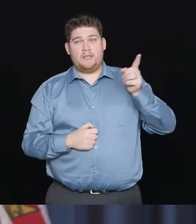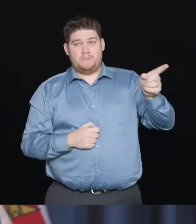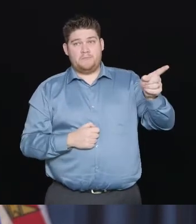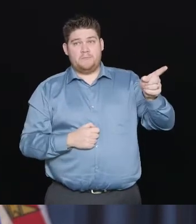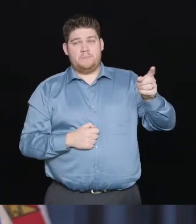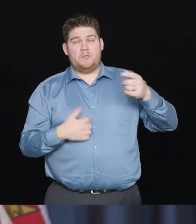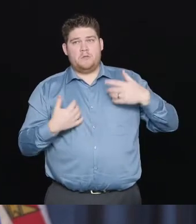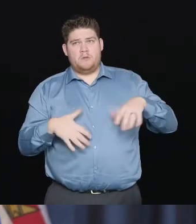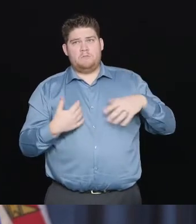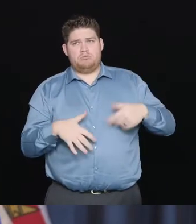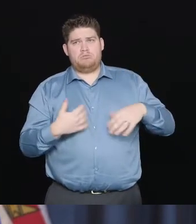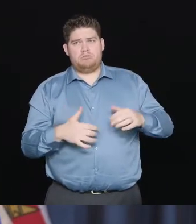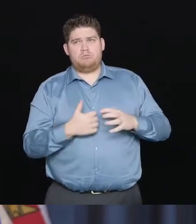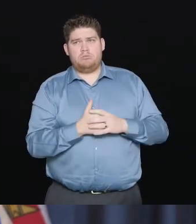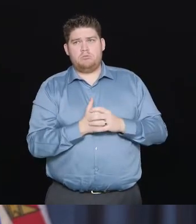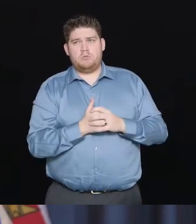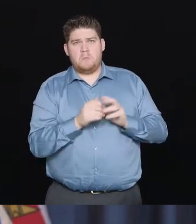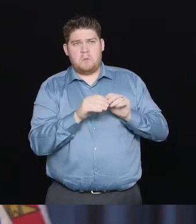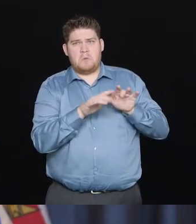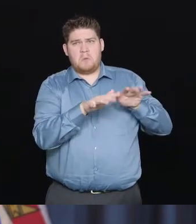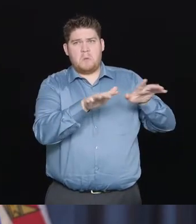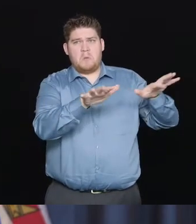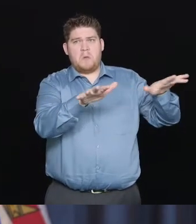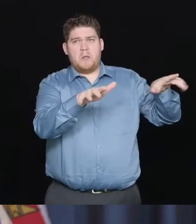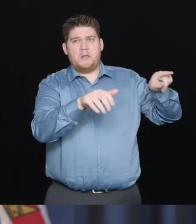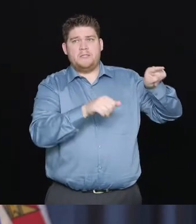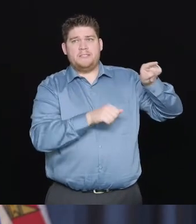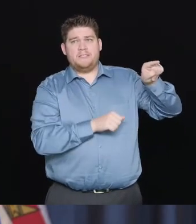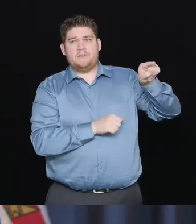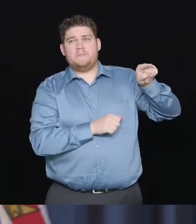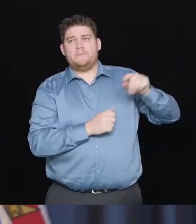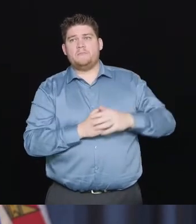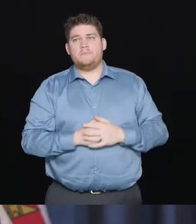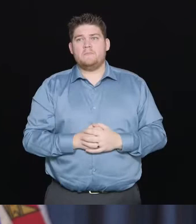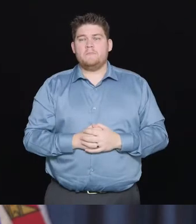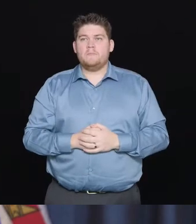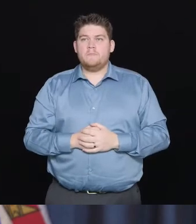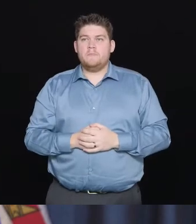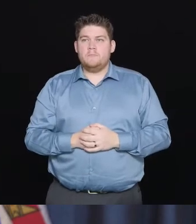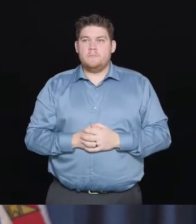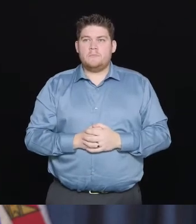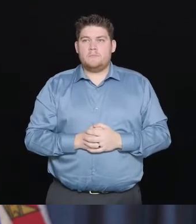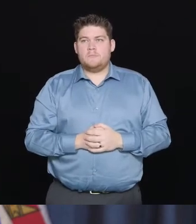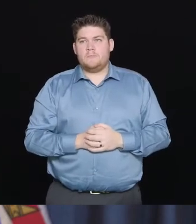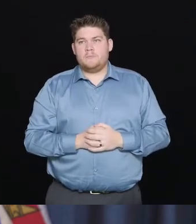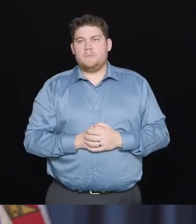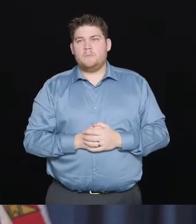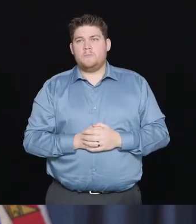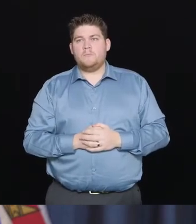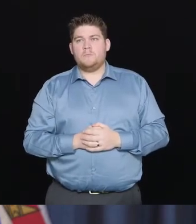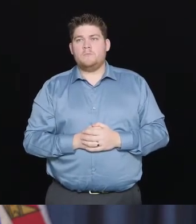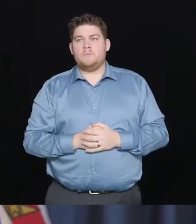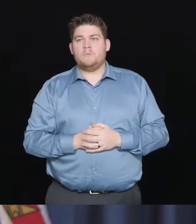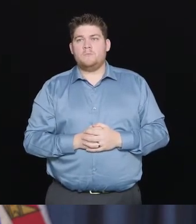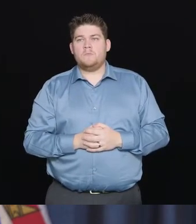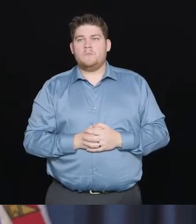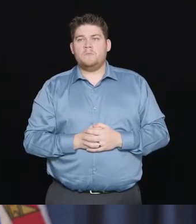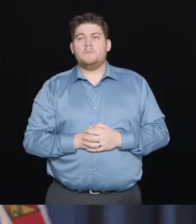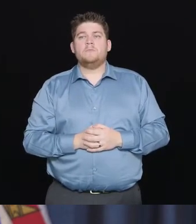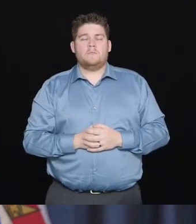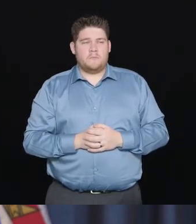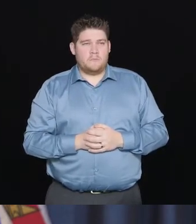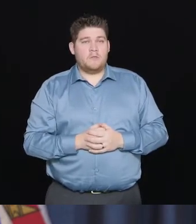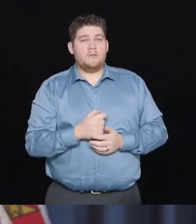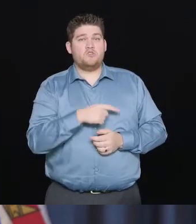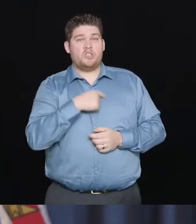moment. And those are key suppliers. But COVID-19 is in 100 countries in the world. And so the